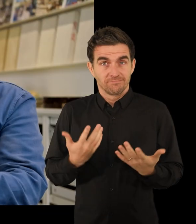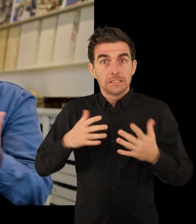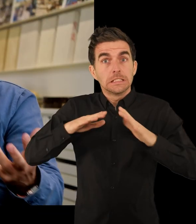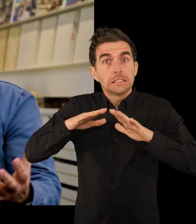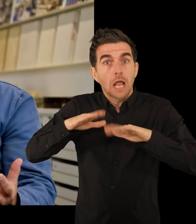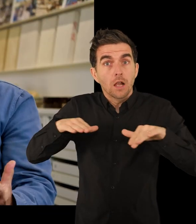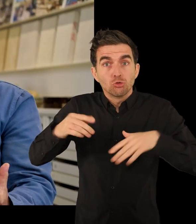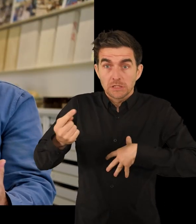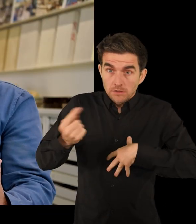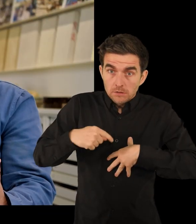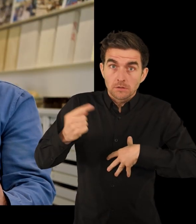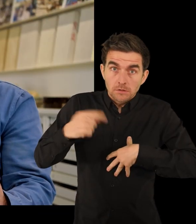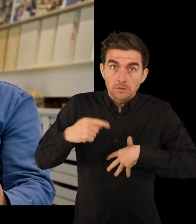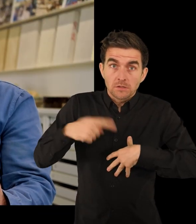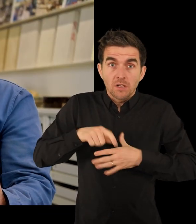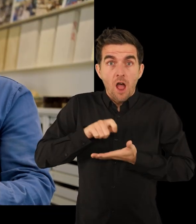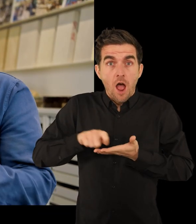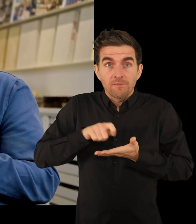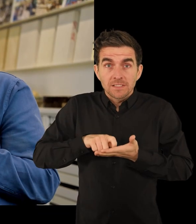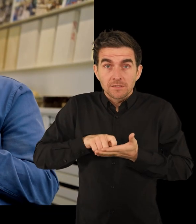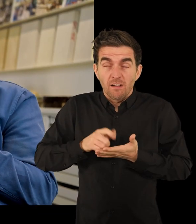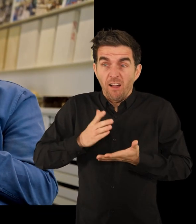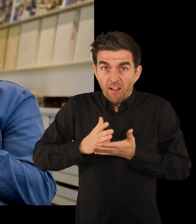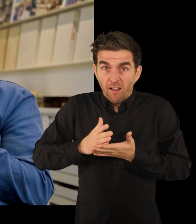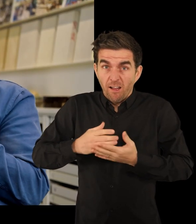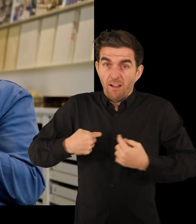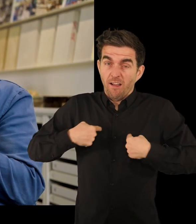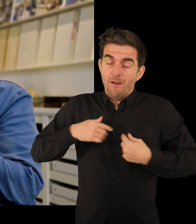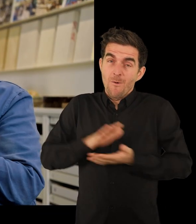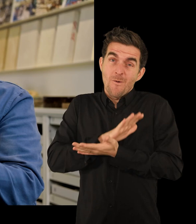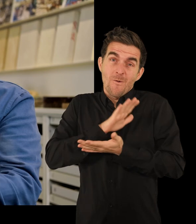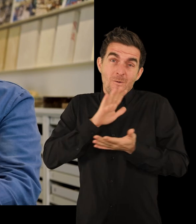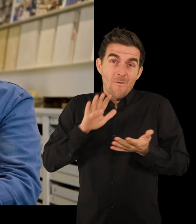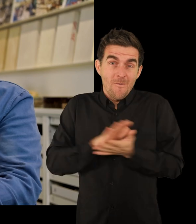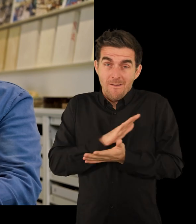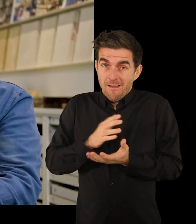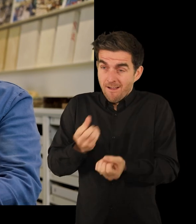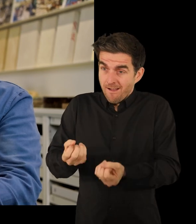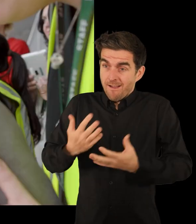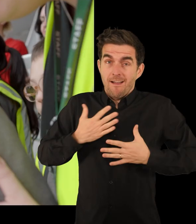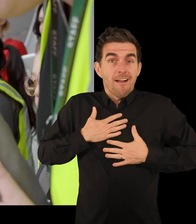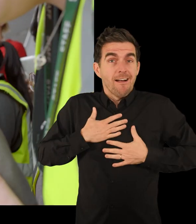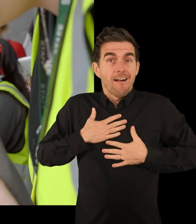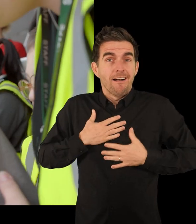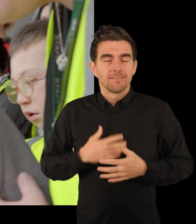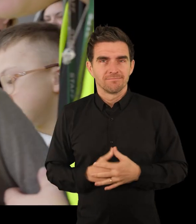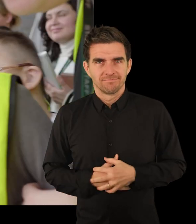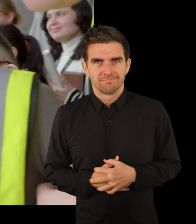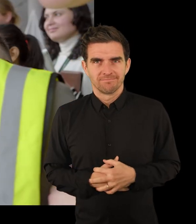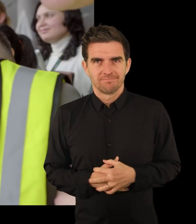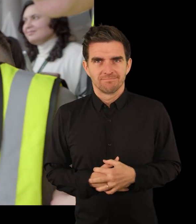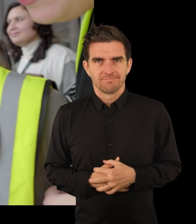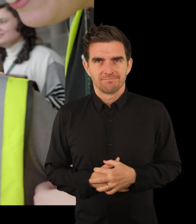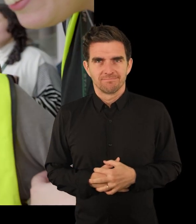So every time when children come to the office, we actually get fun and joy out of inspiring them.